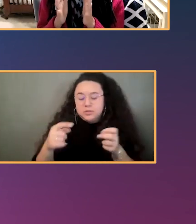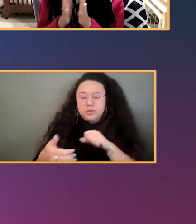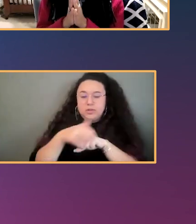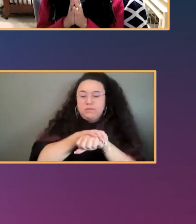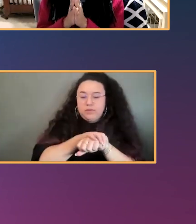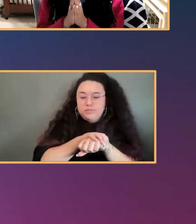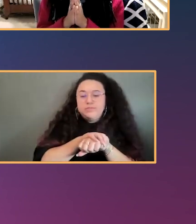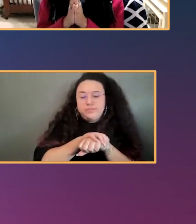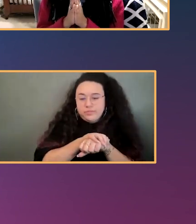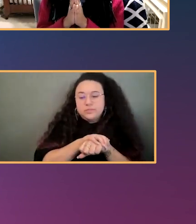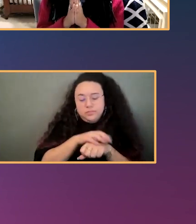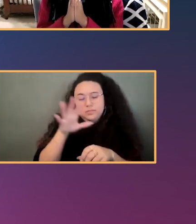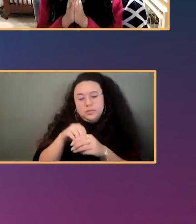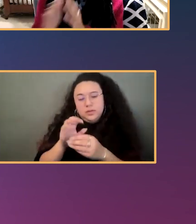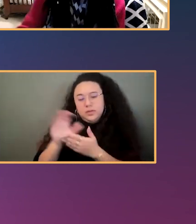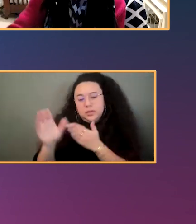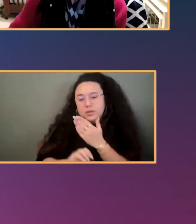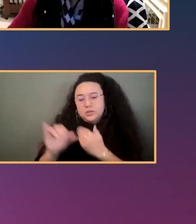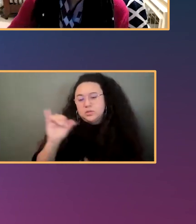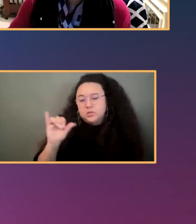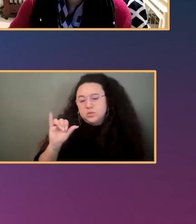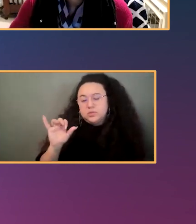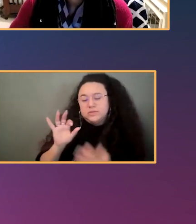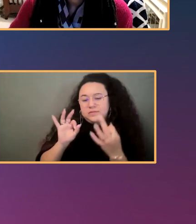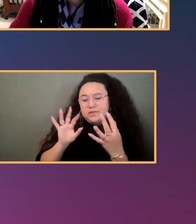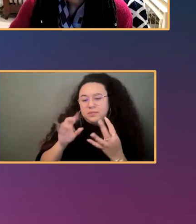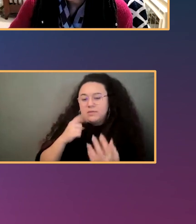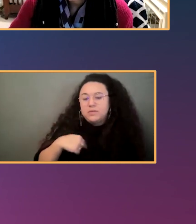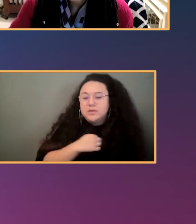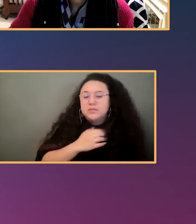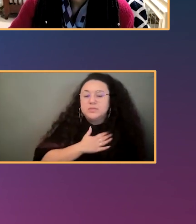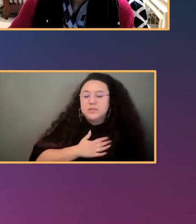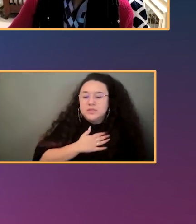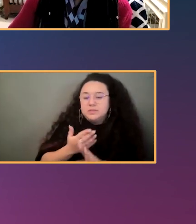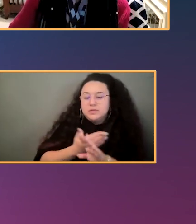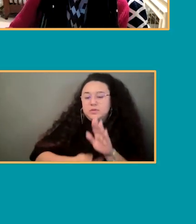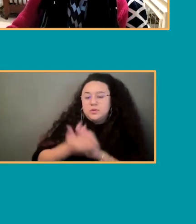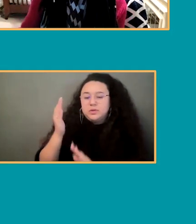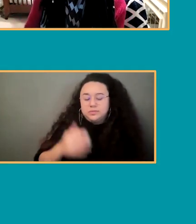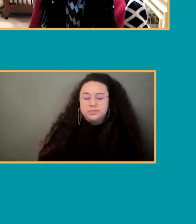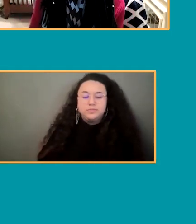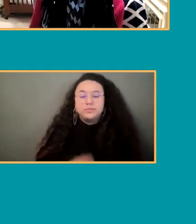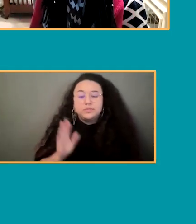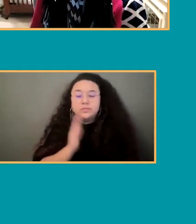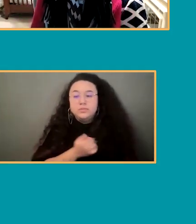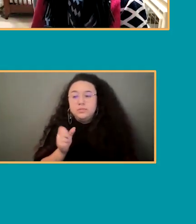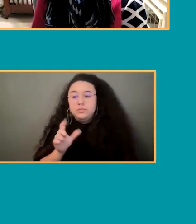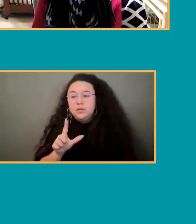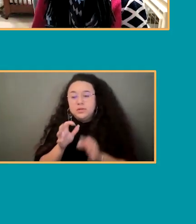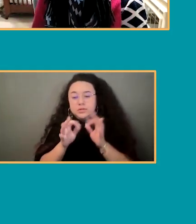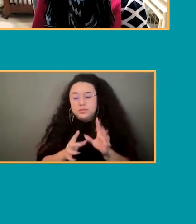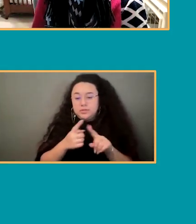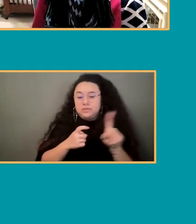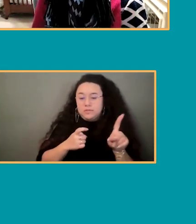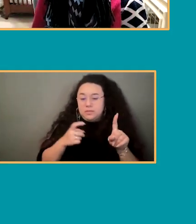cover are on that calendar. So leave us some feedback before you go today. Our ASL interpretation